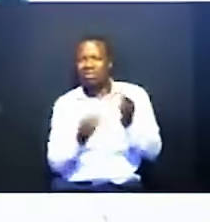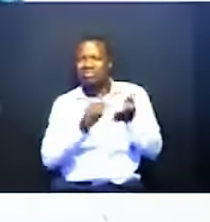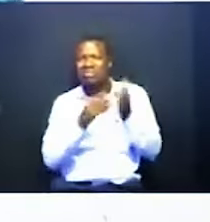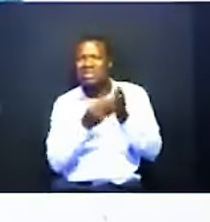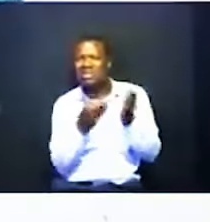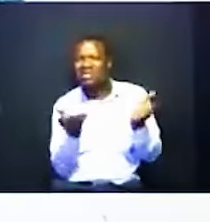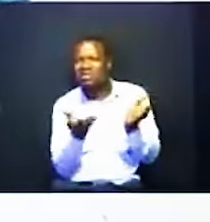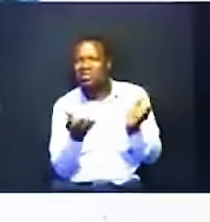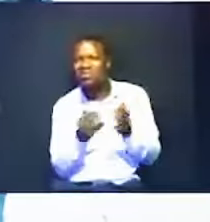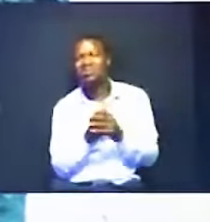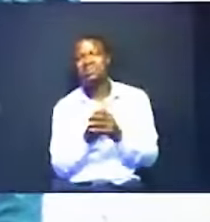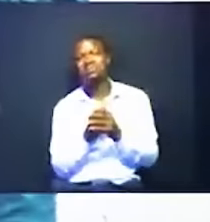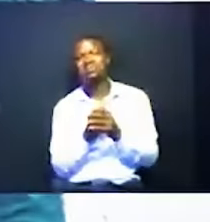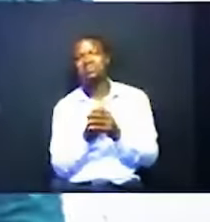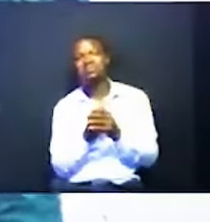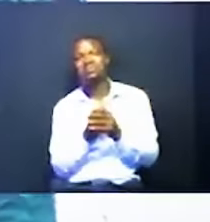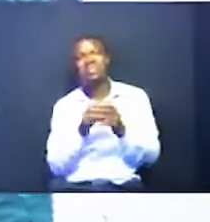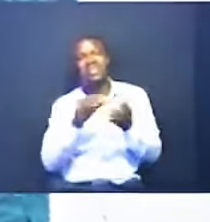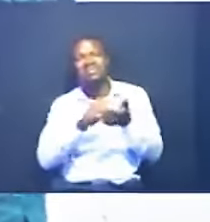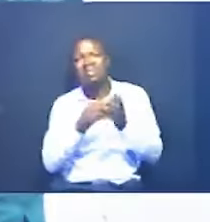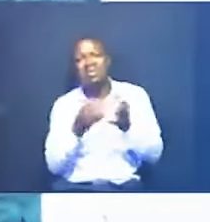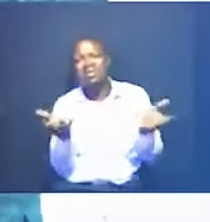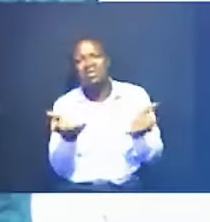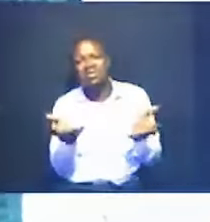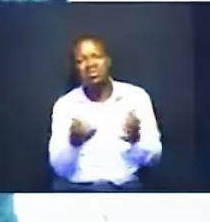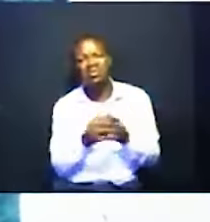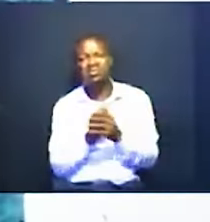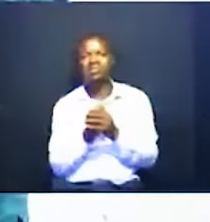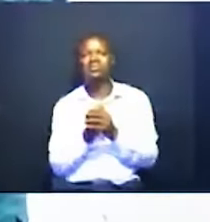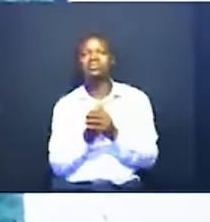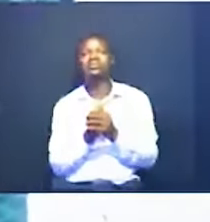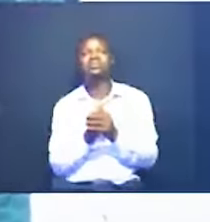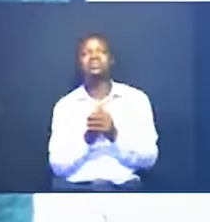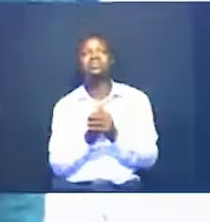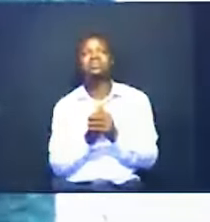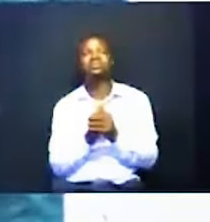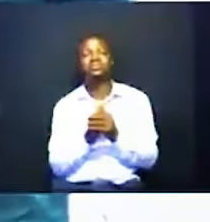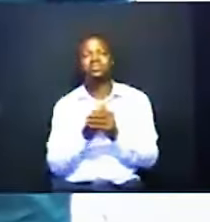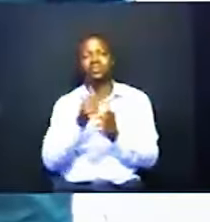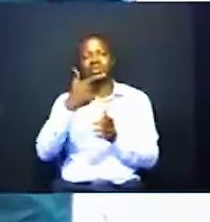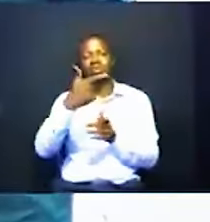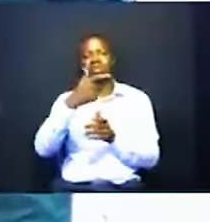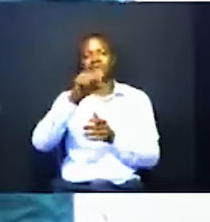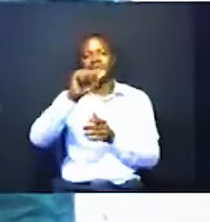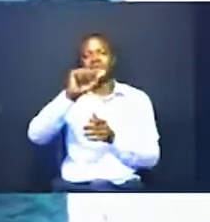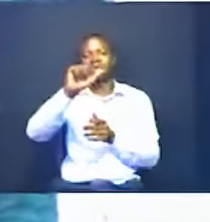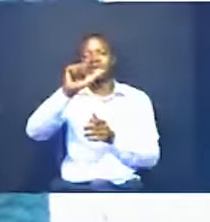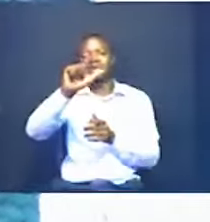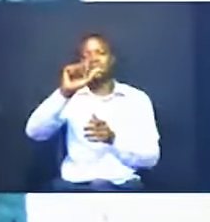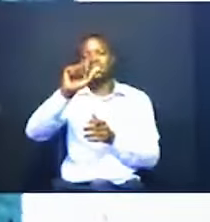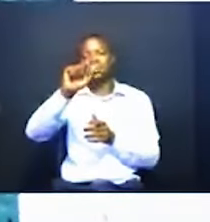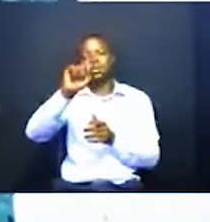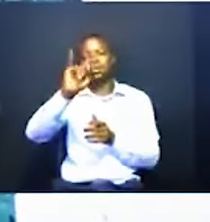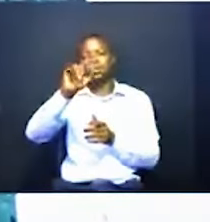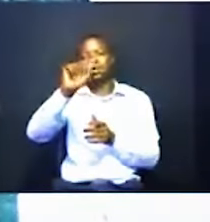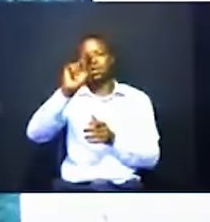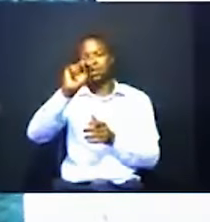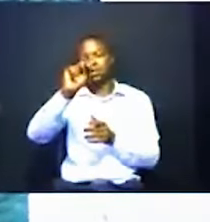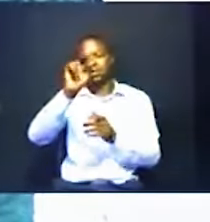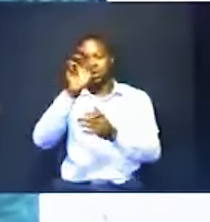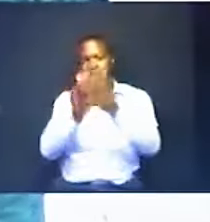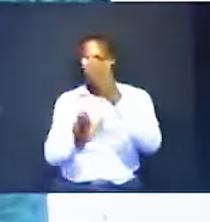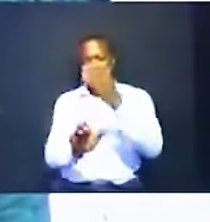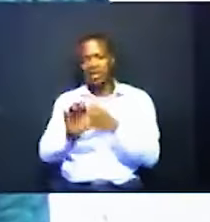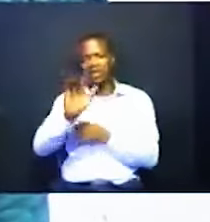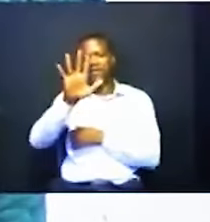that mean? Se ne sen. What does that mean simply? We edien ane chire. Galatians 5 verse 19. Ye hwe Galati 4